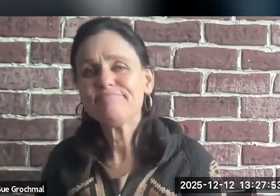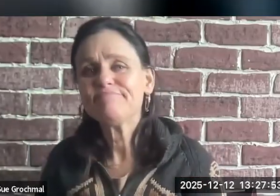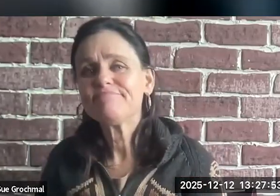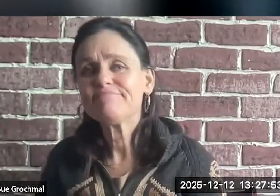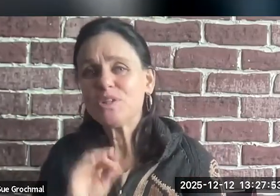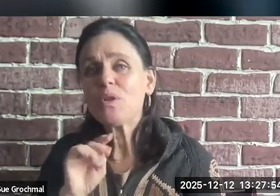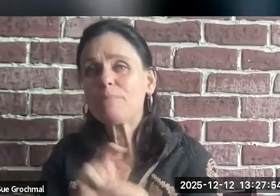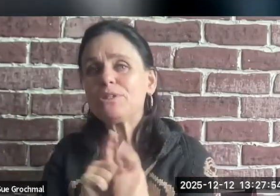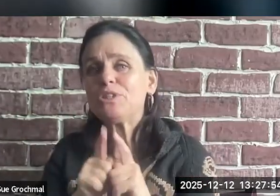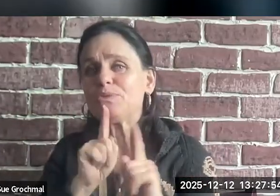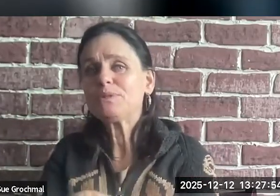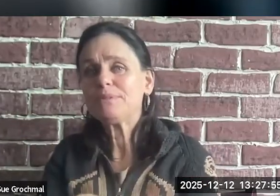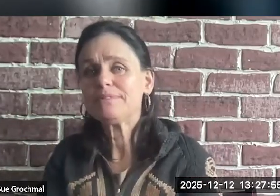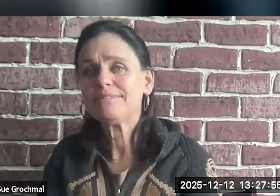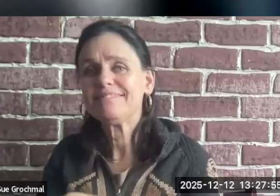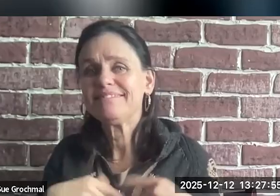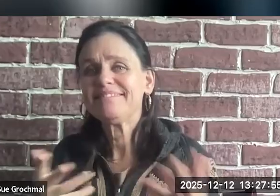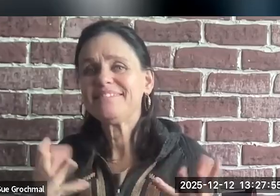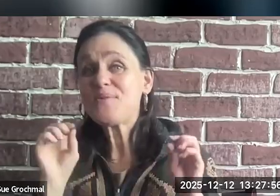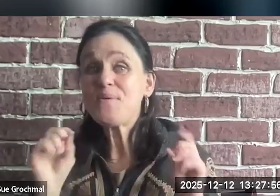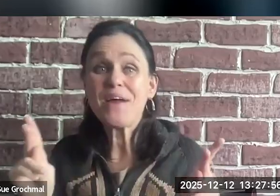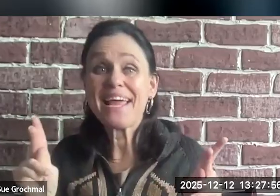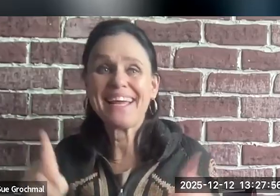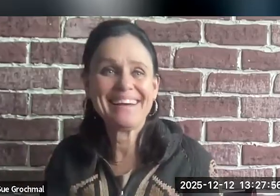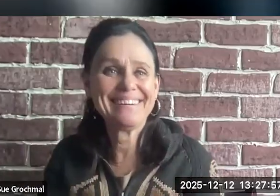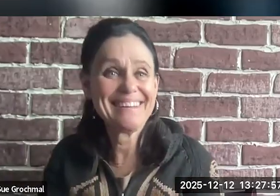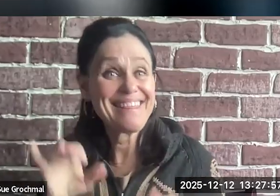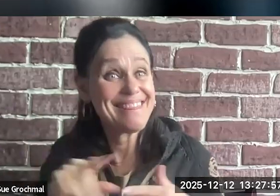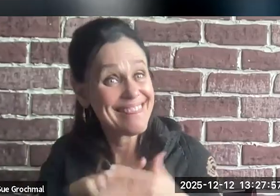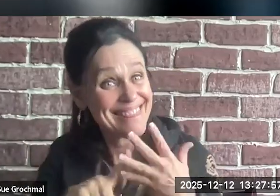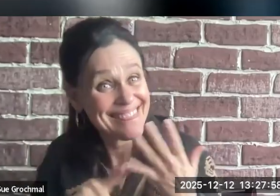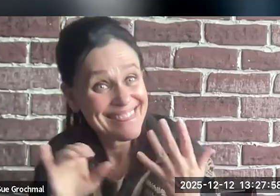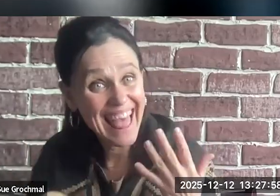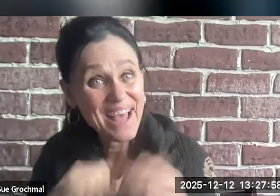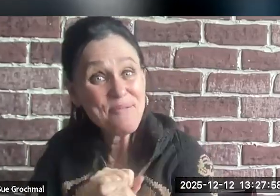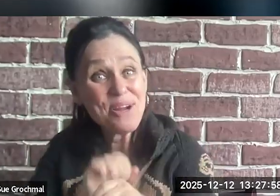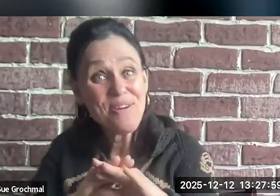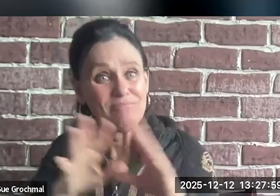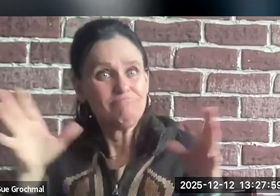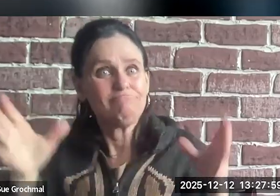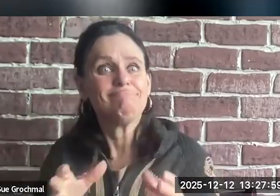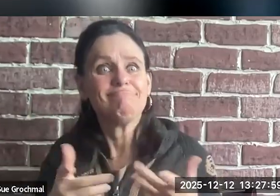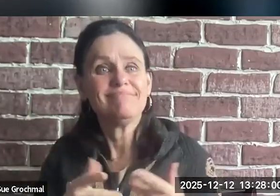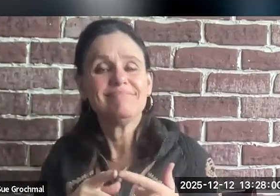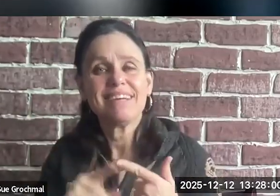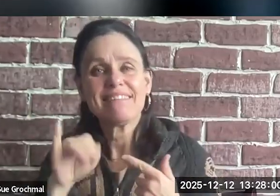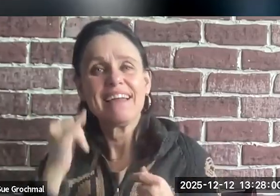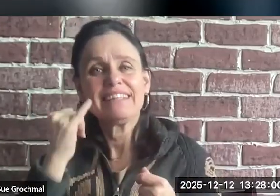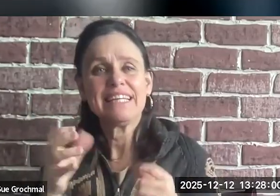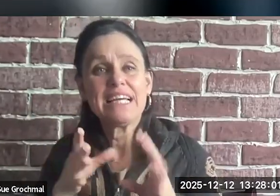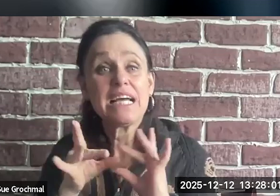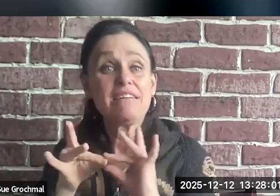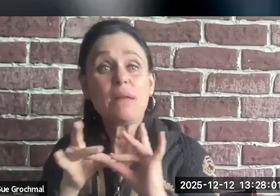change response. Okay, so those are some themes that we're working on collectively. But this idea of